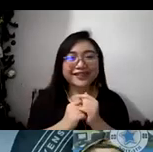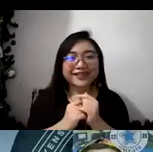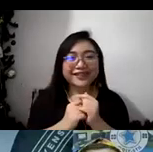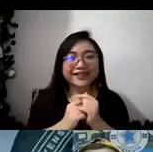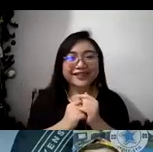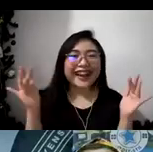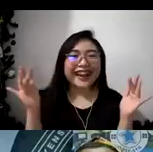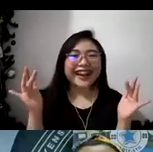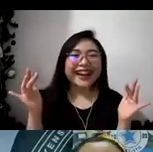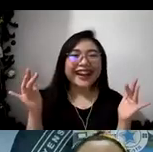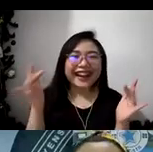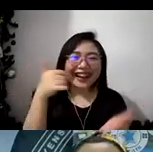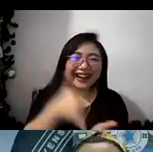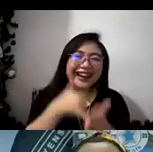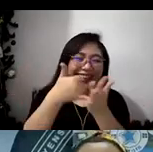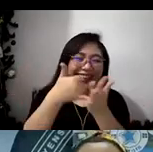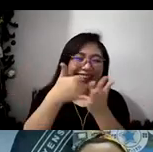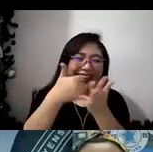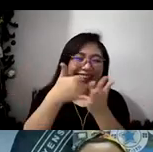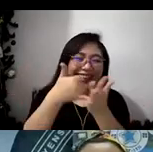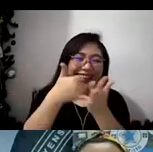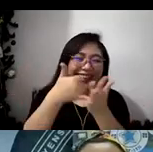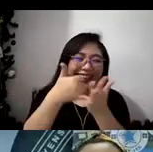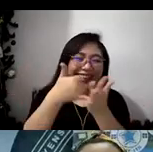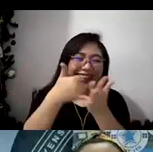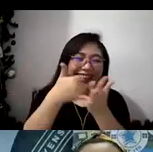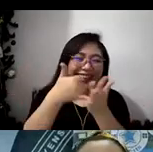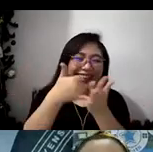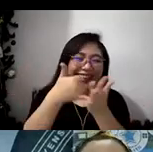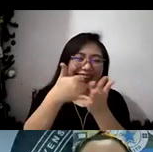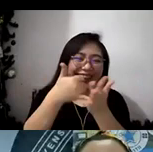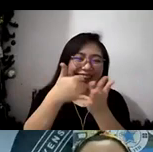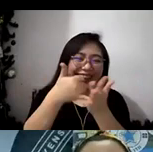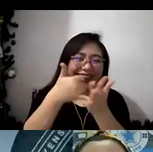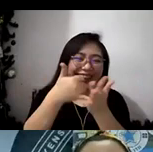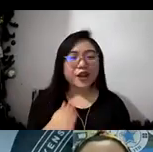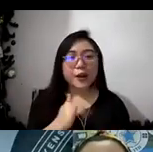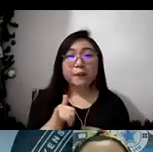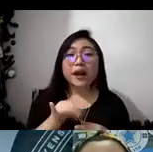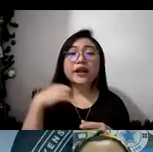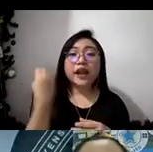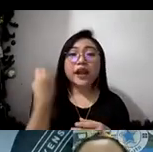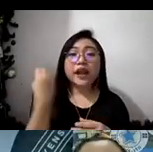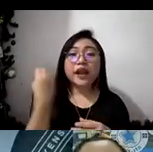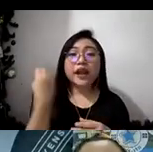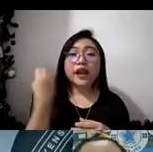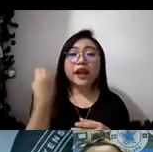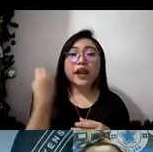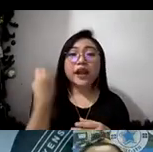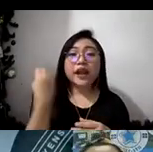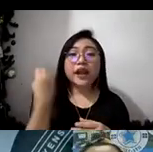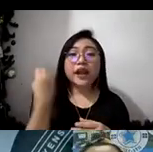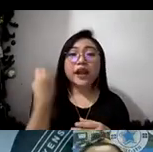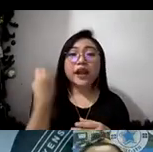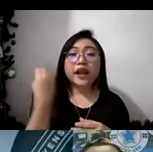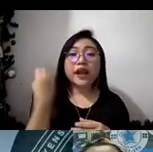certificate, and this will be awarded by our supervising science research specialist, Ma'am Linderlit